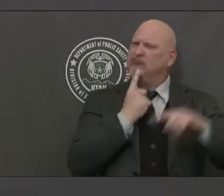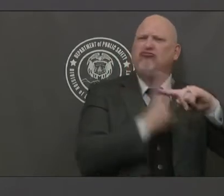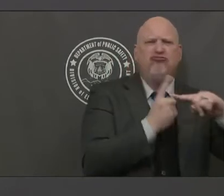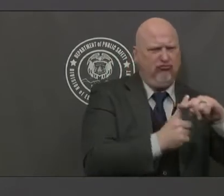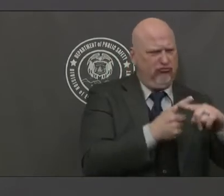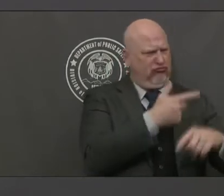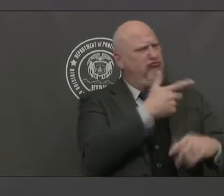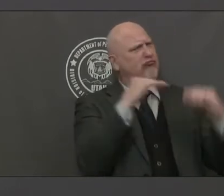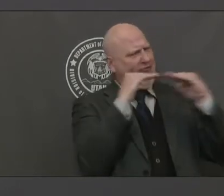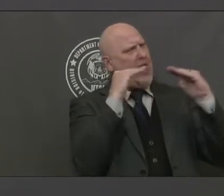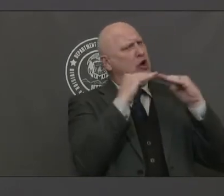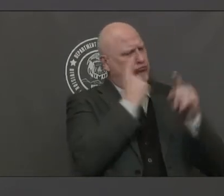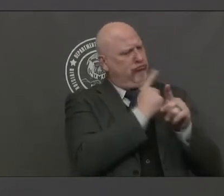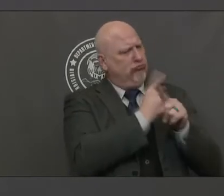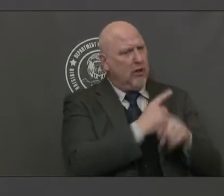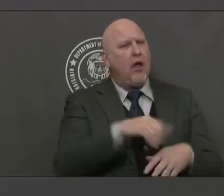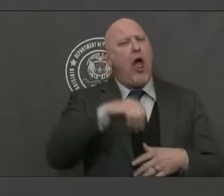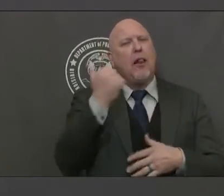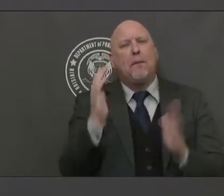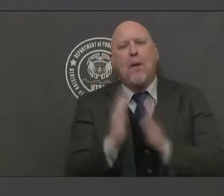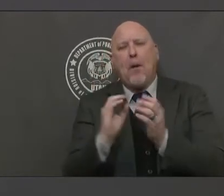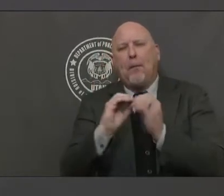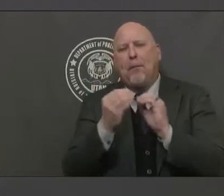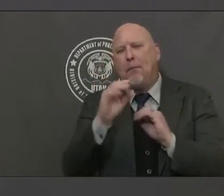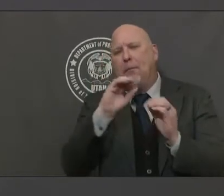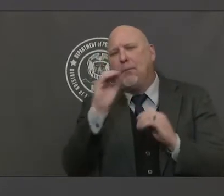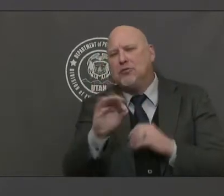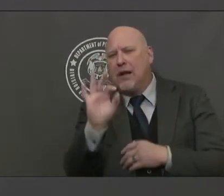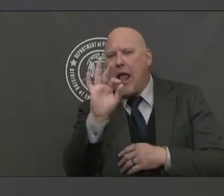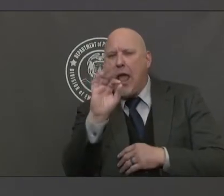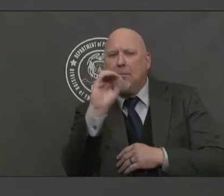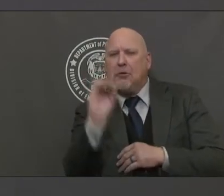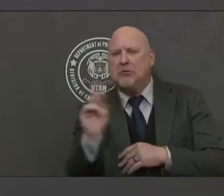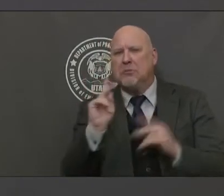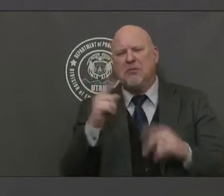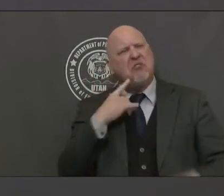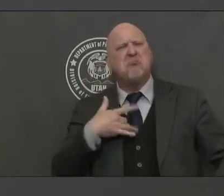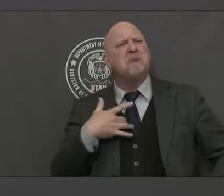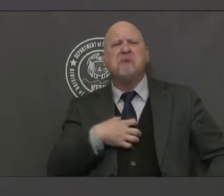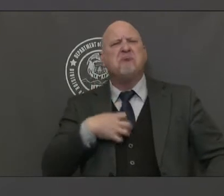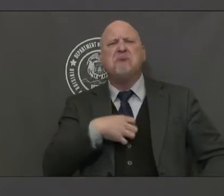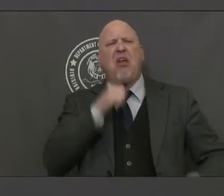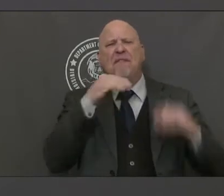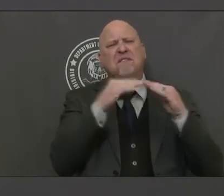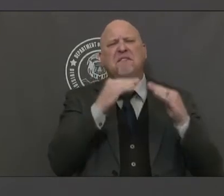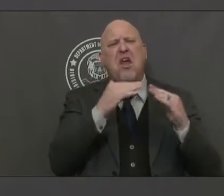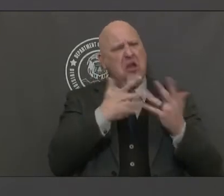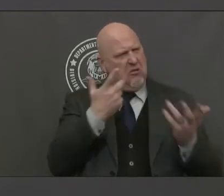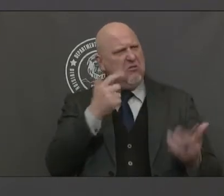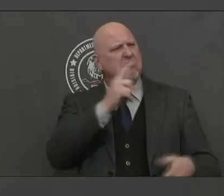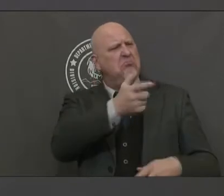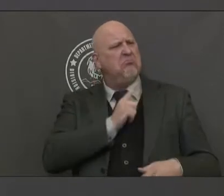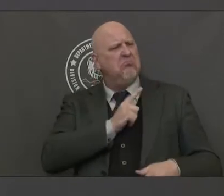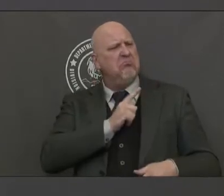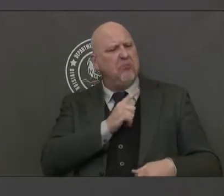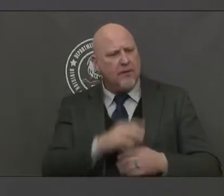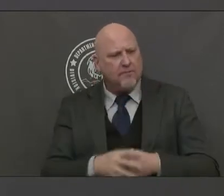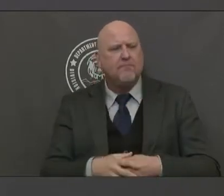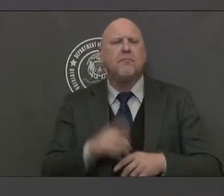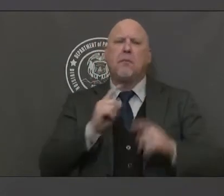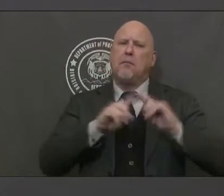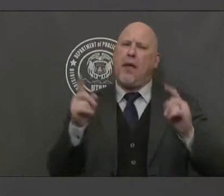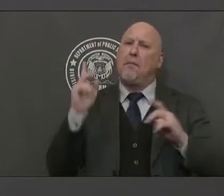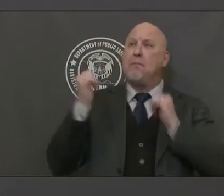good about the decisions we've made to prioritize age and risk factors over